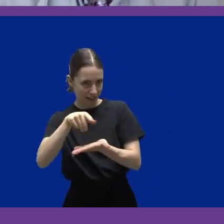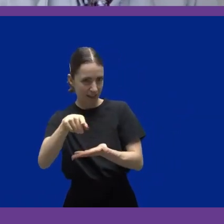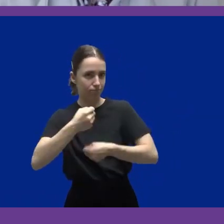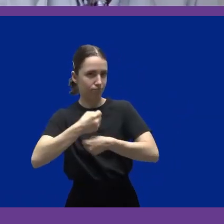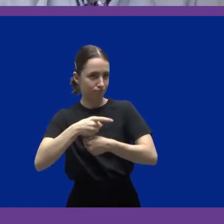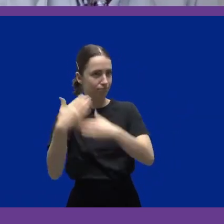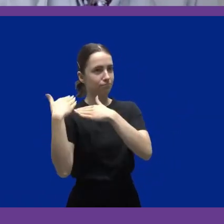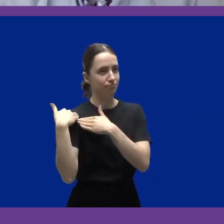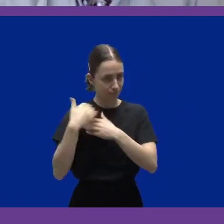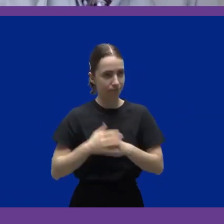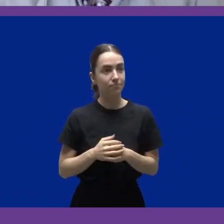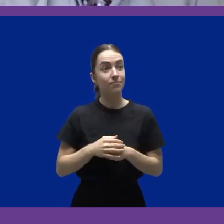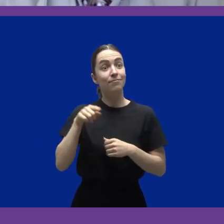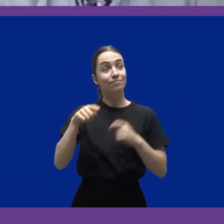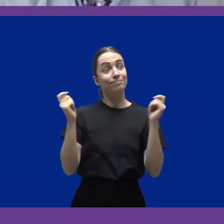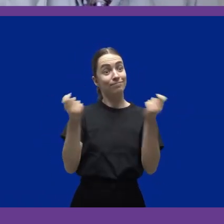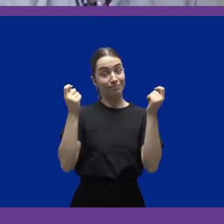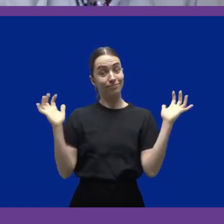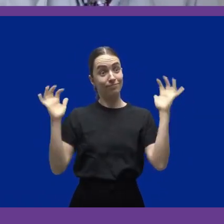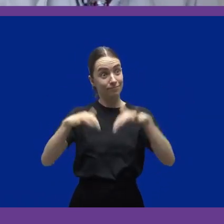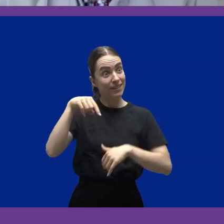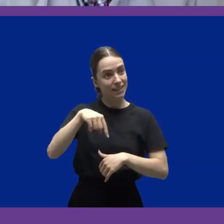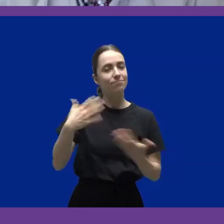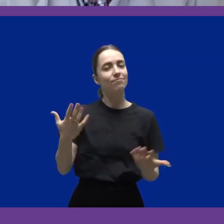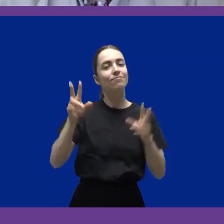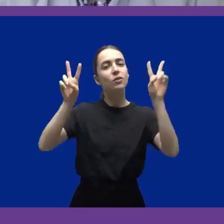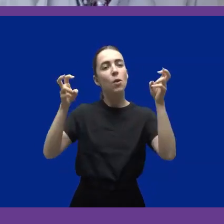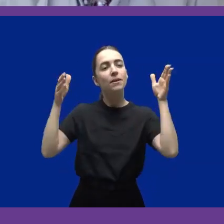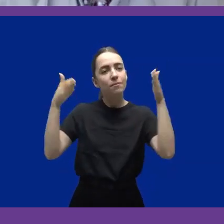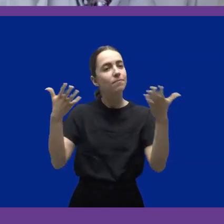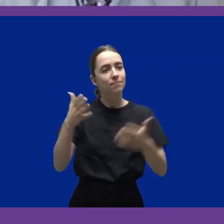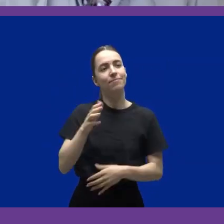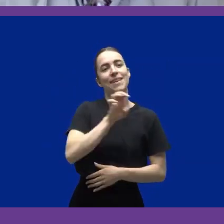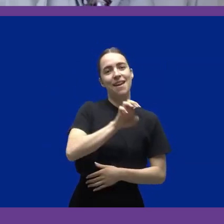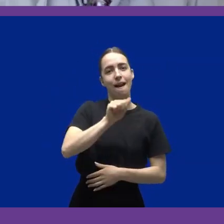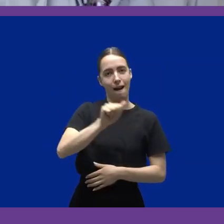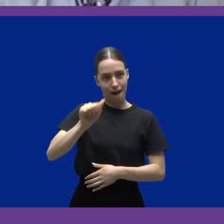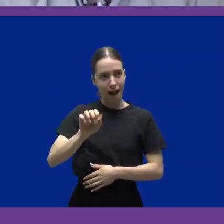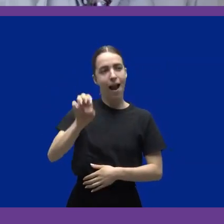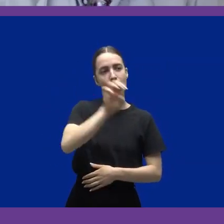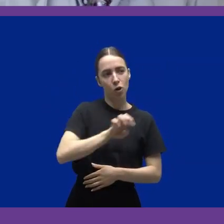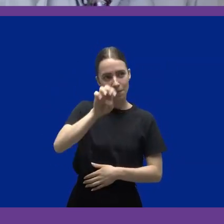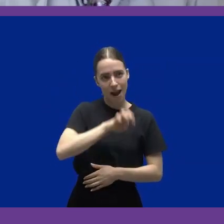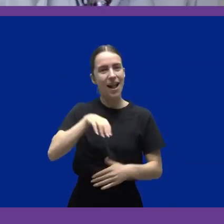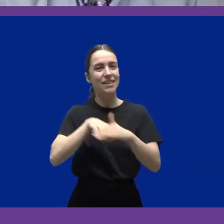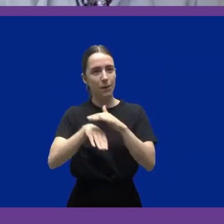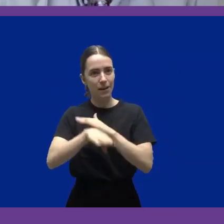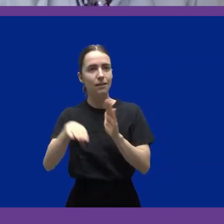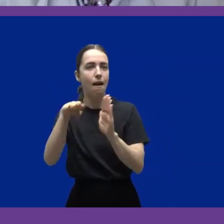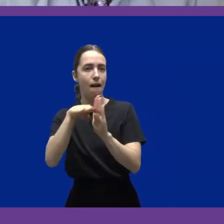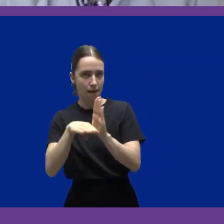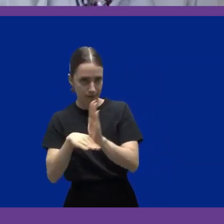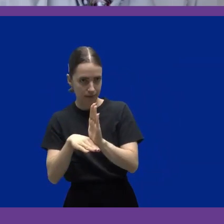Accessibility Act, product and services after 28th of June. Standards underpinning the European Accessibility Act